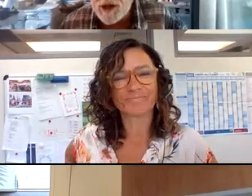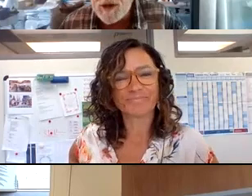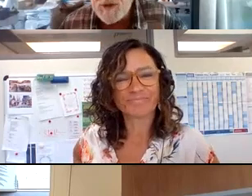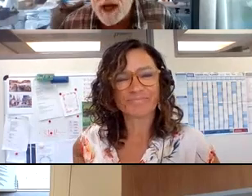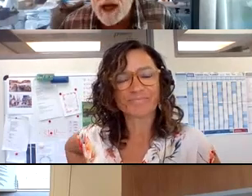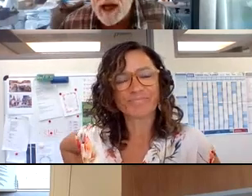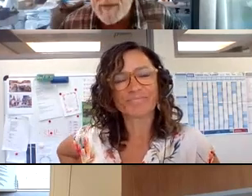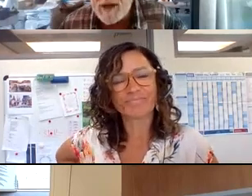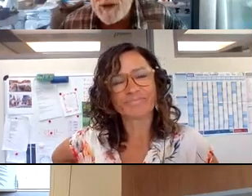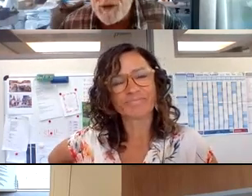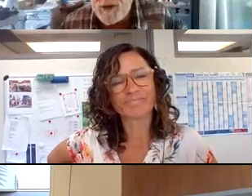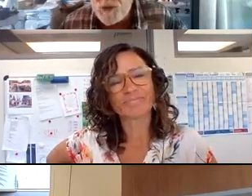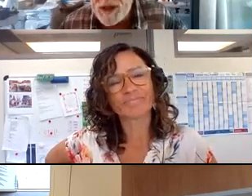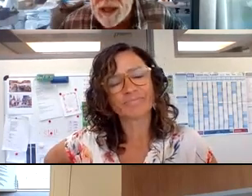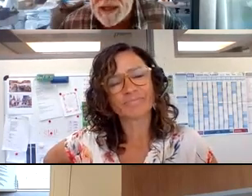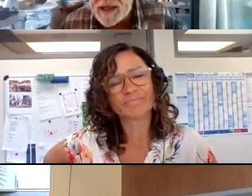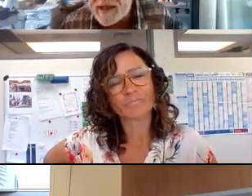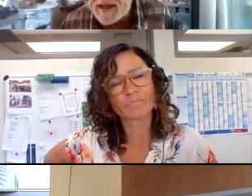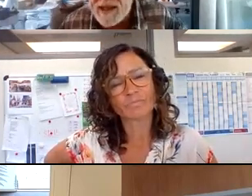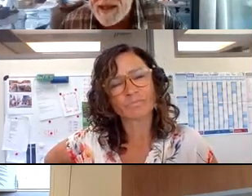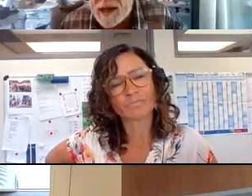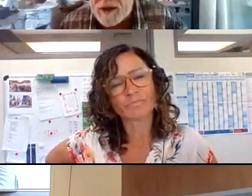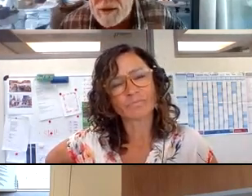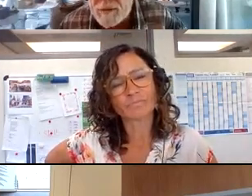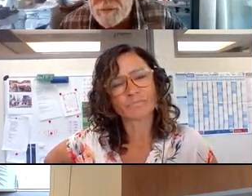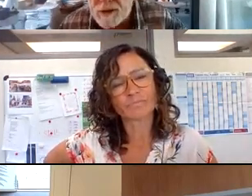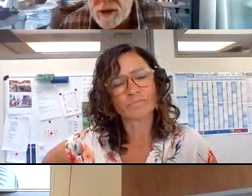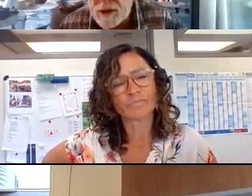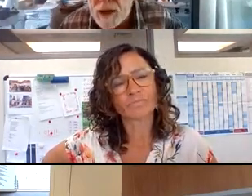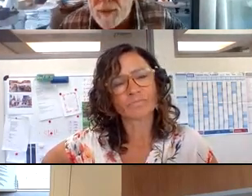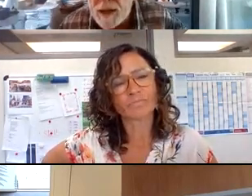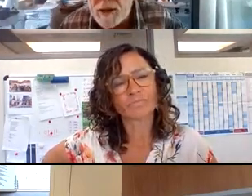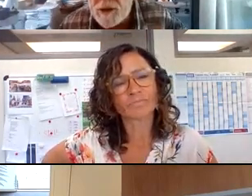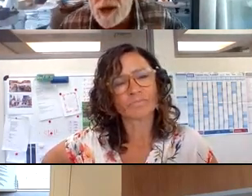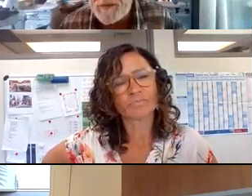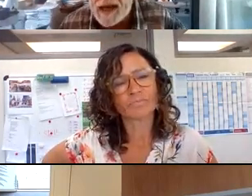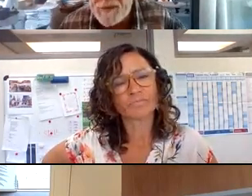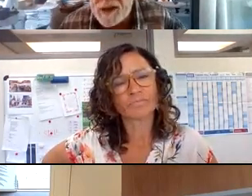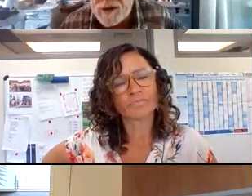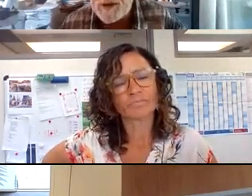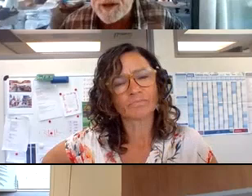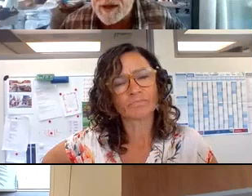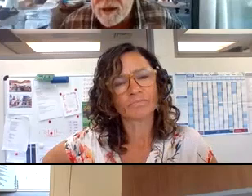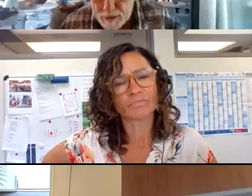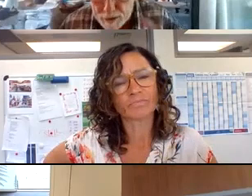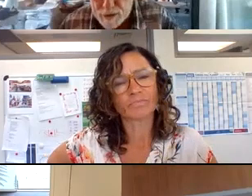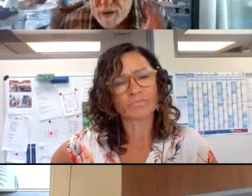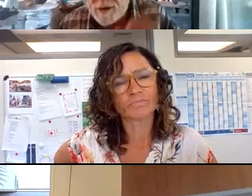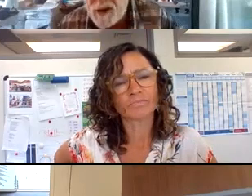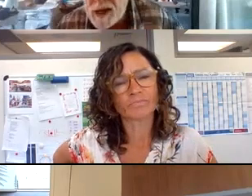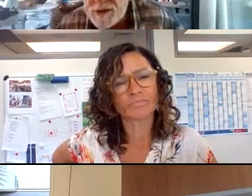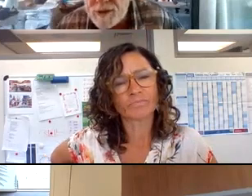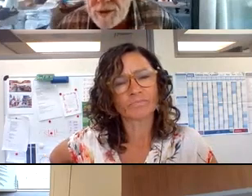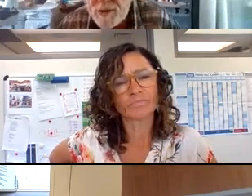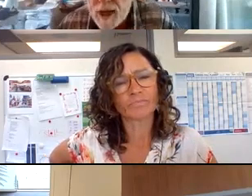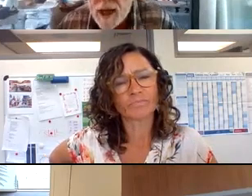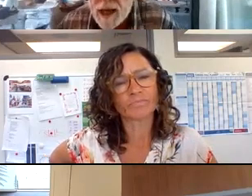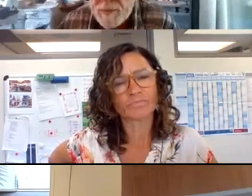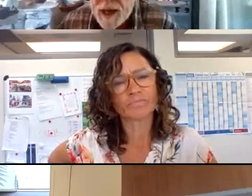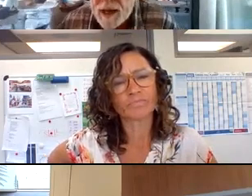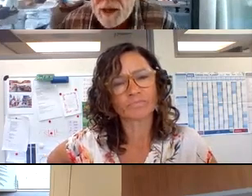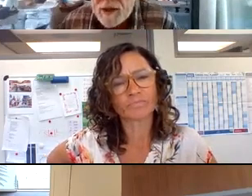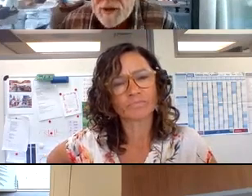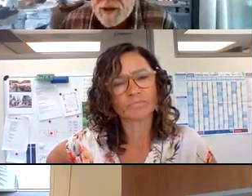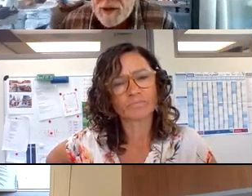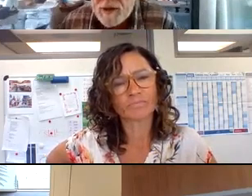Right, and so you wouldn't expect to see them ever. I mean, you have to have the acoustic device, do you?